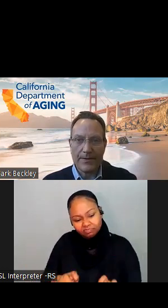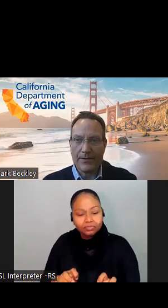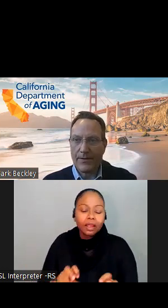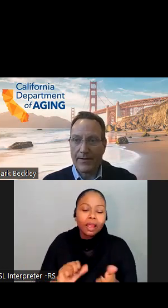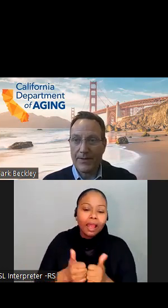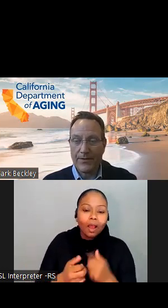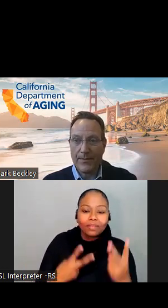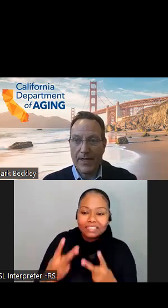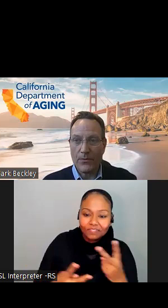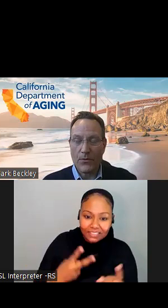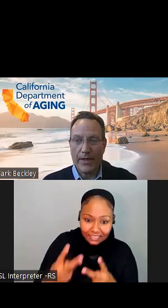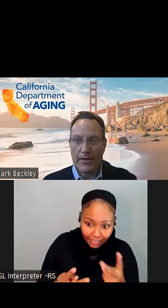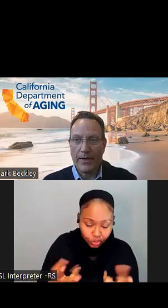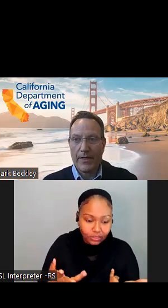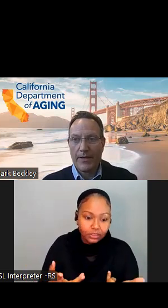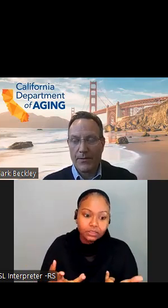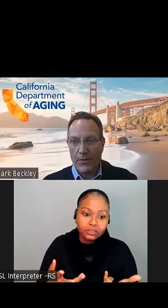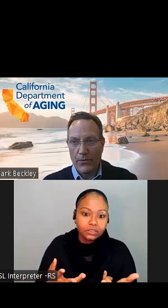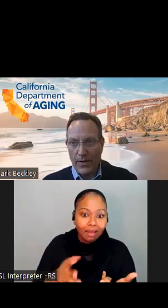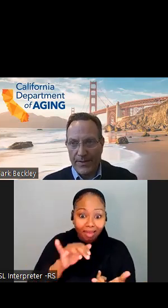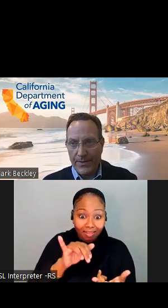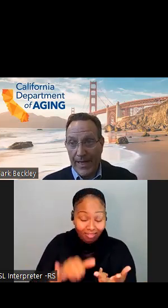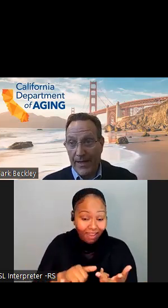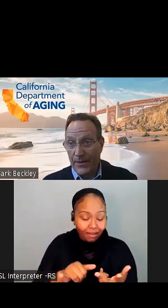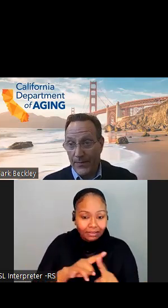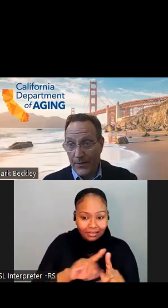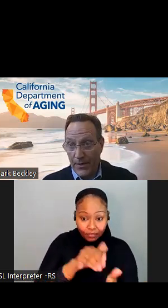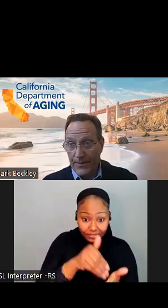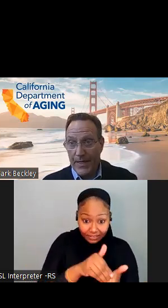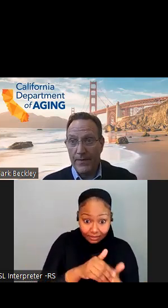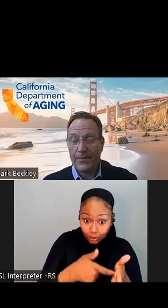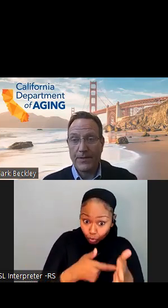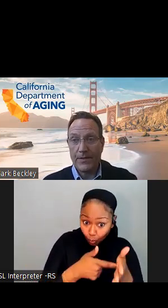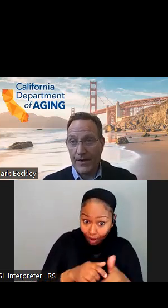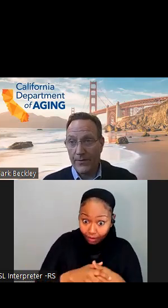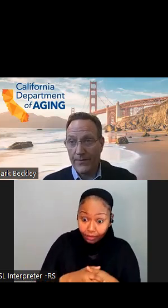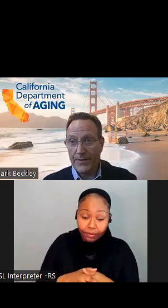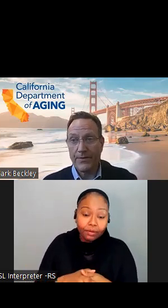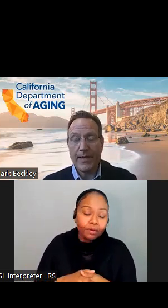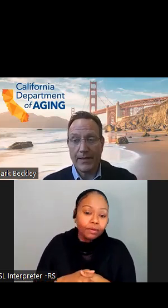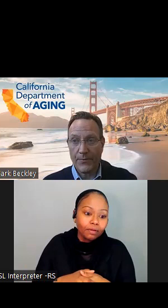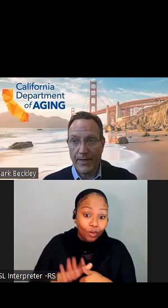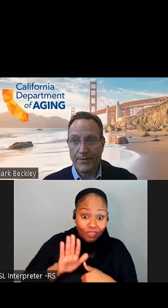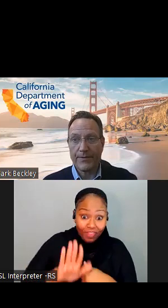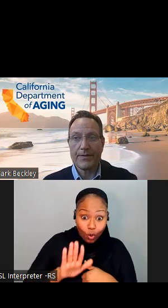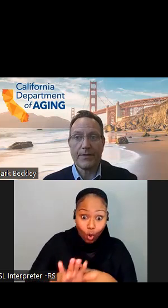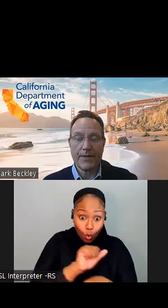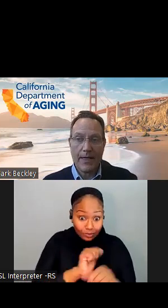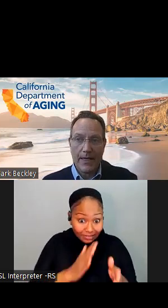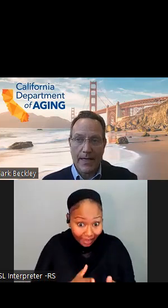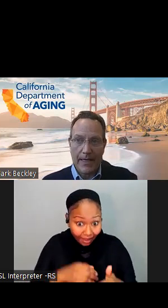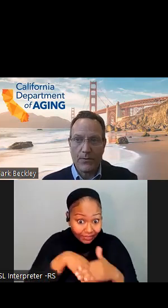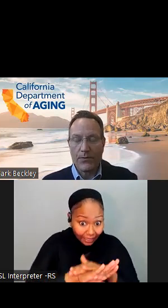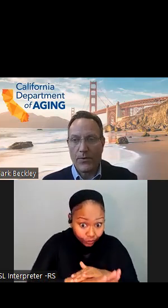that a facility may require. So what requirements do they have for their own staff to enter a facility and to provide